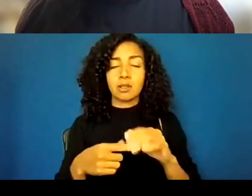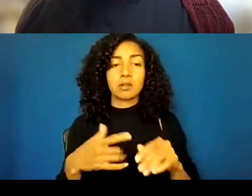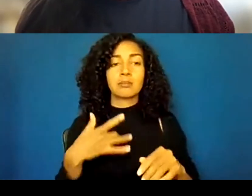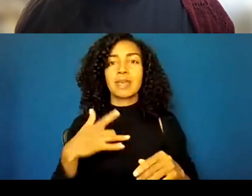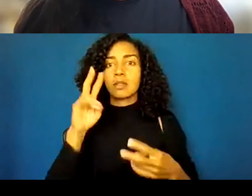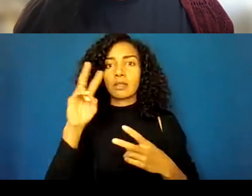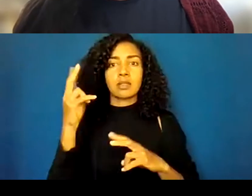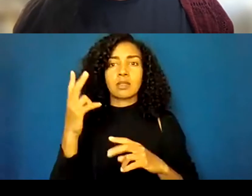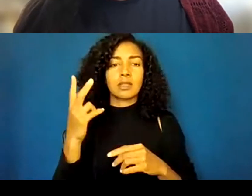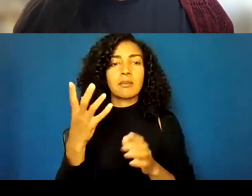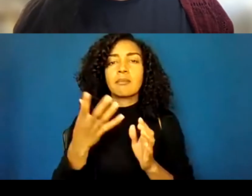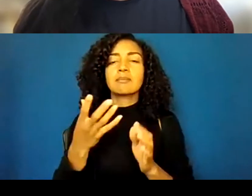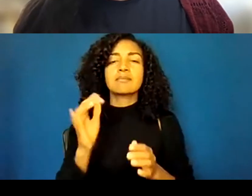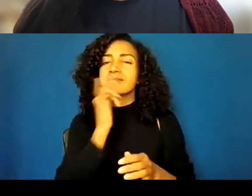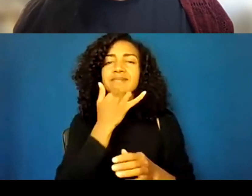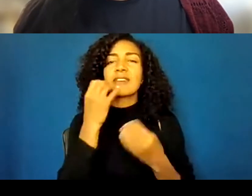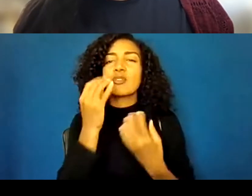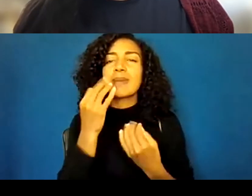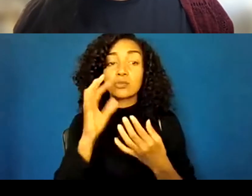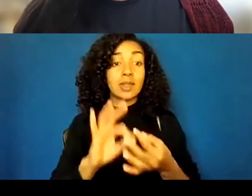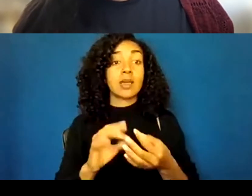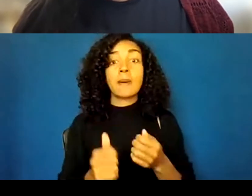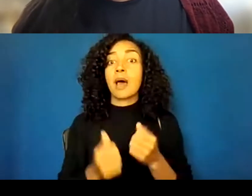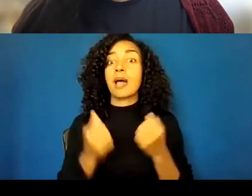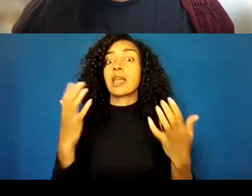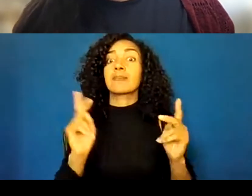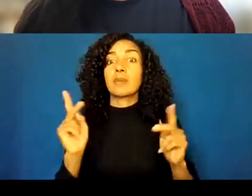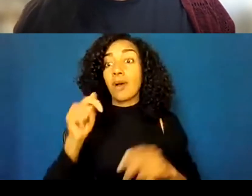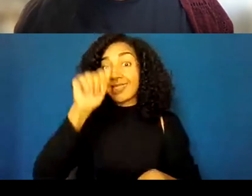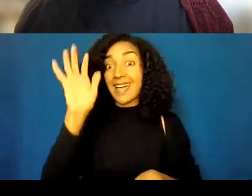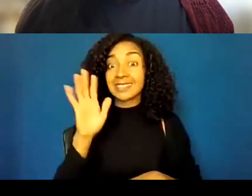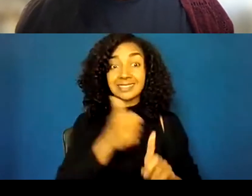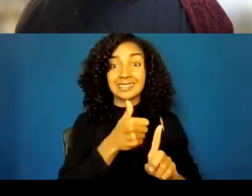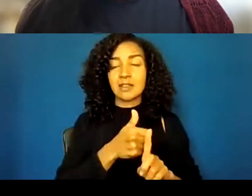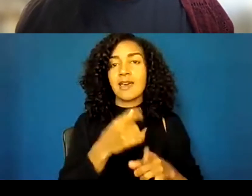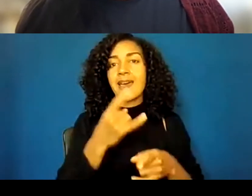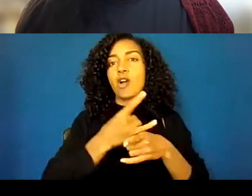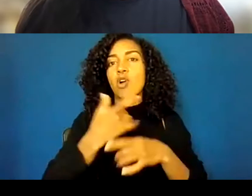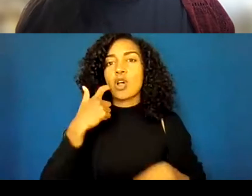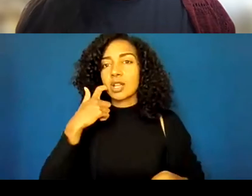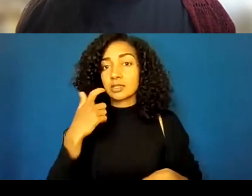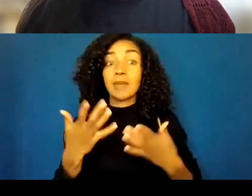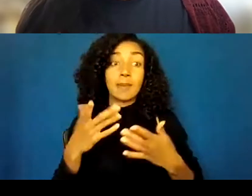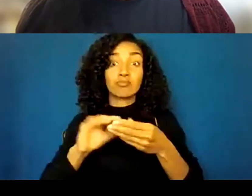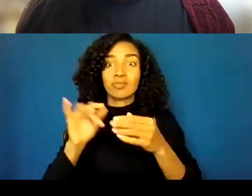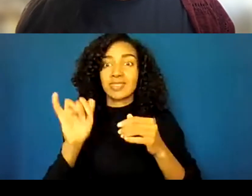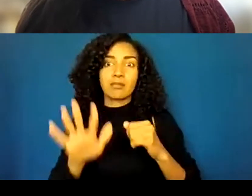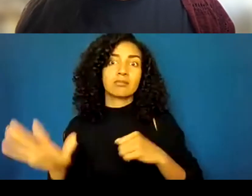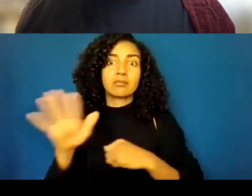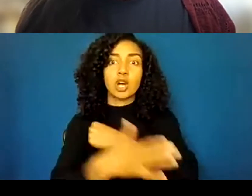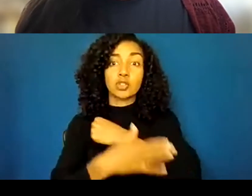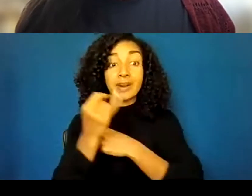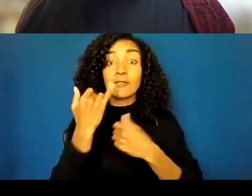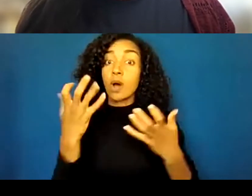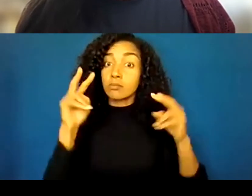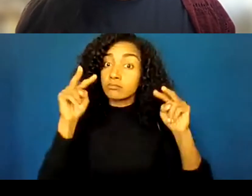Alaska are alcoholic, maybe across the nation. But if you really wanted to do a statistical survey, you would know that